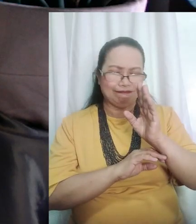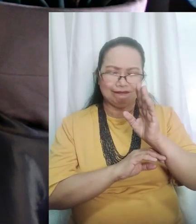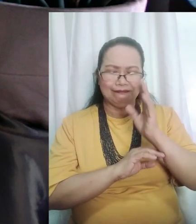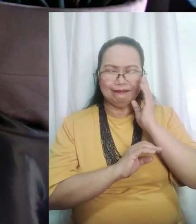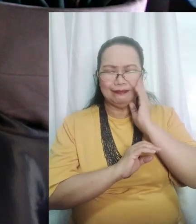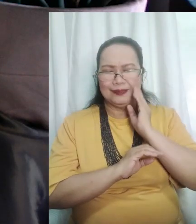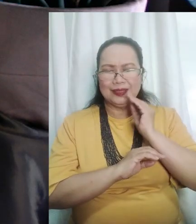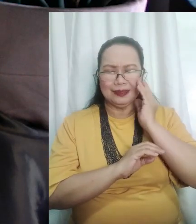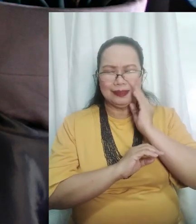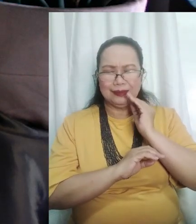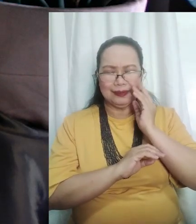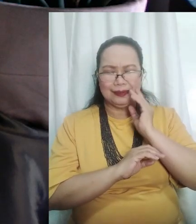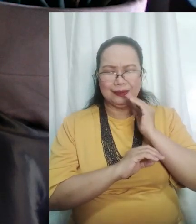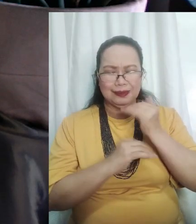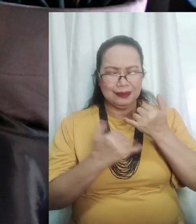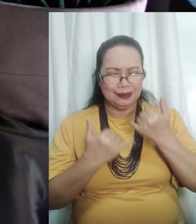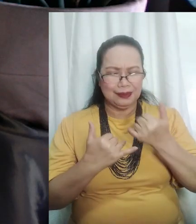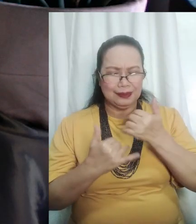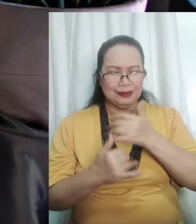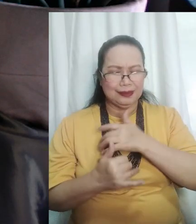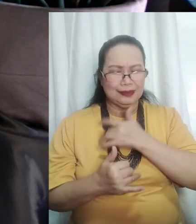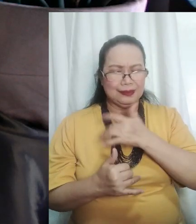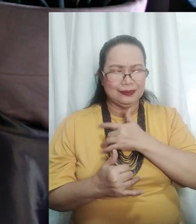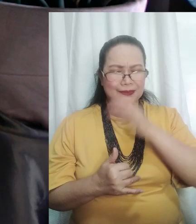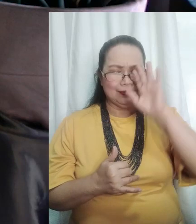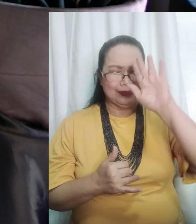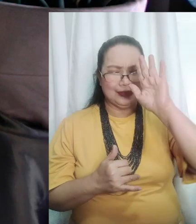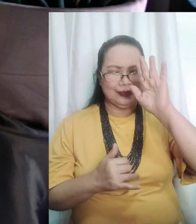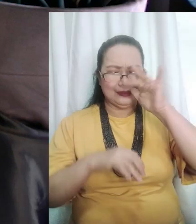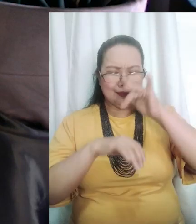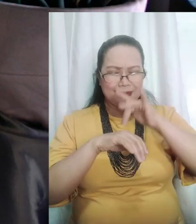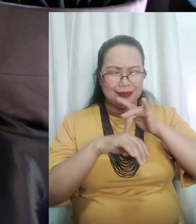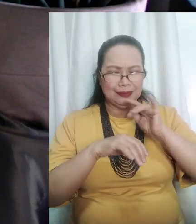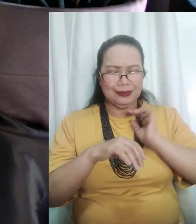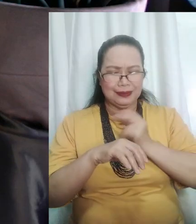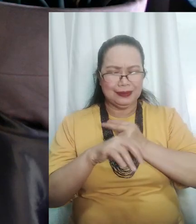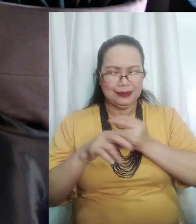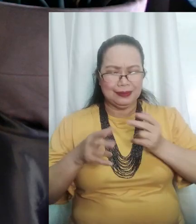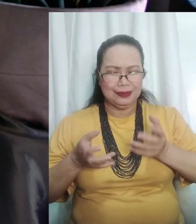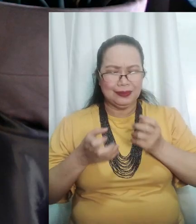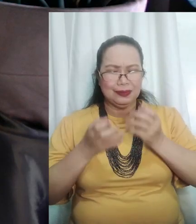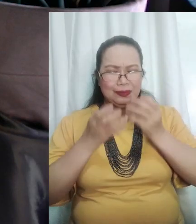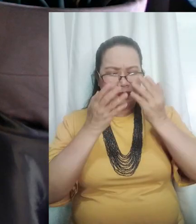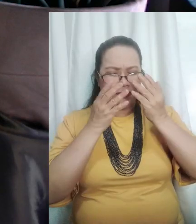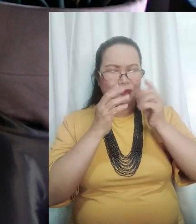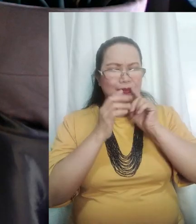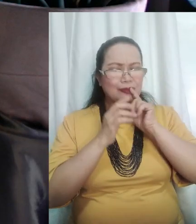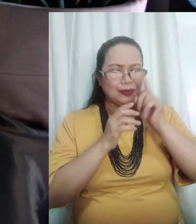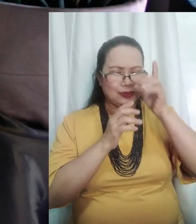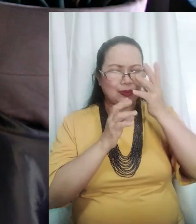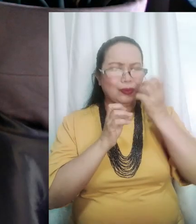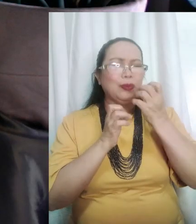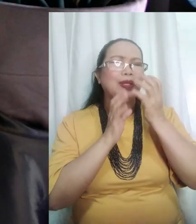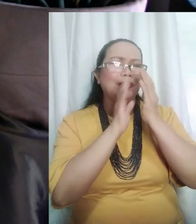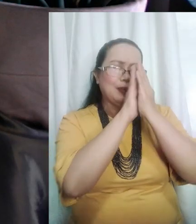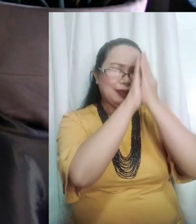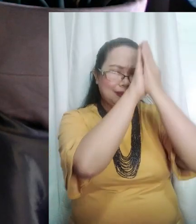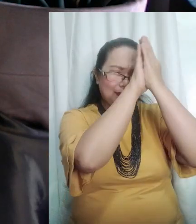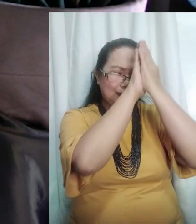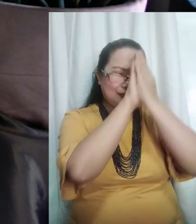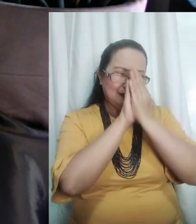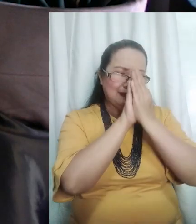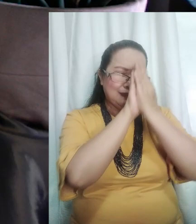as we do sense your presence, may it be our affirmation that we are where you want us to